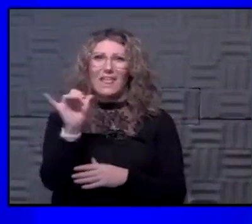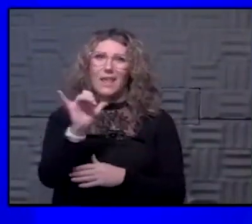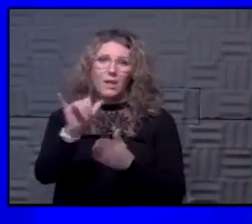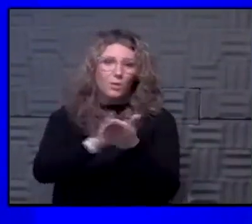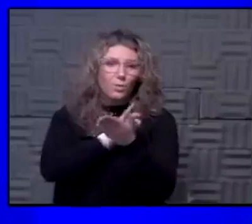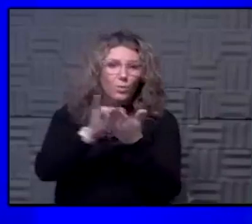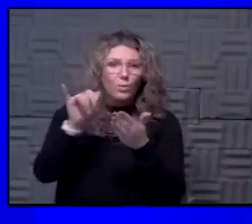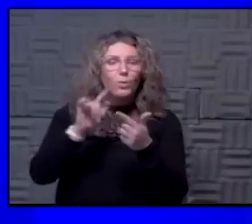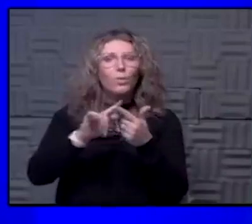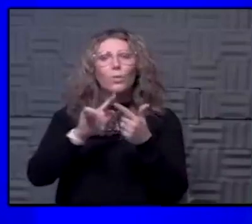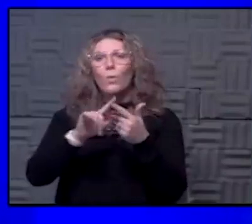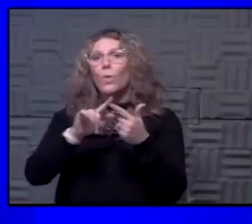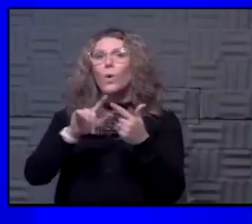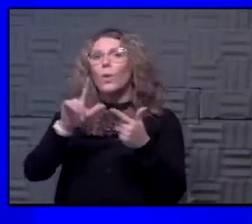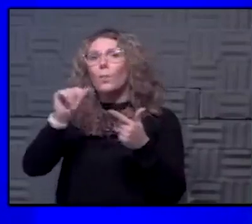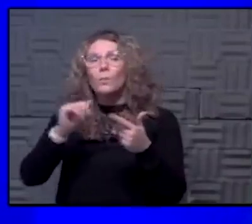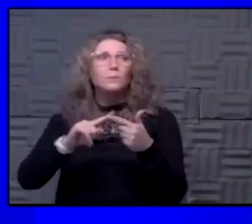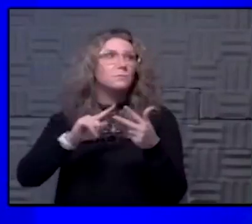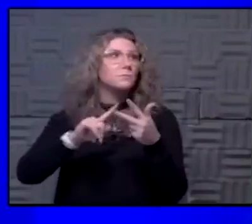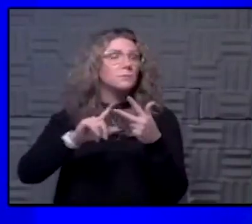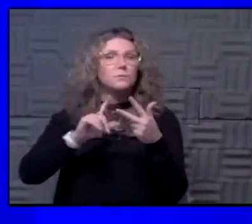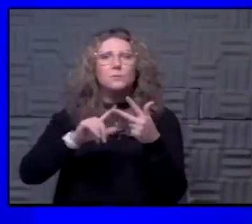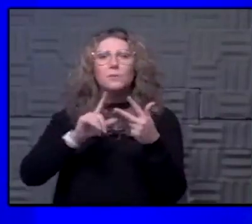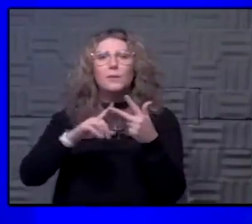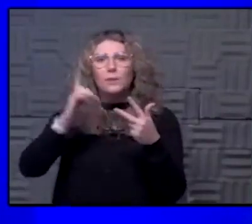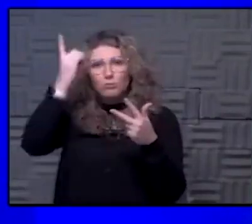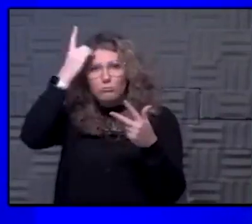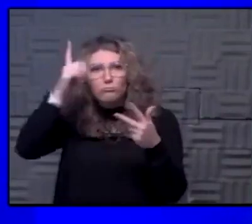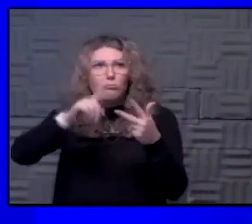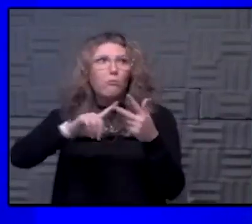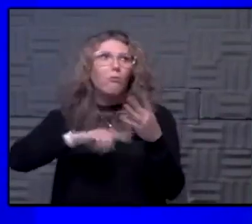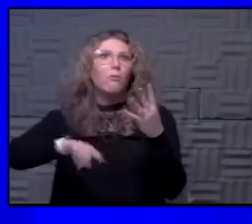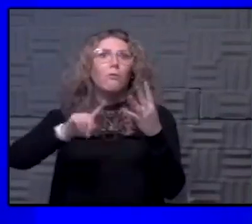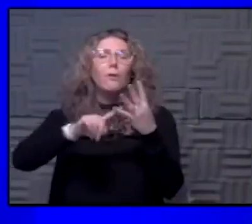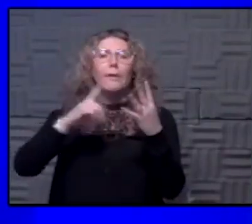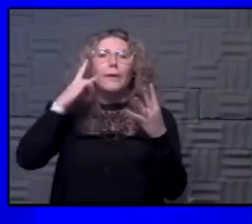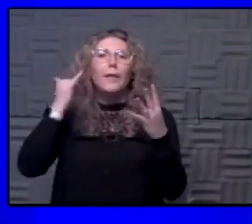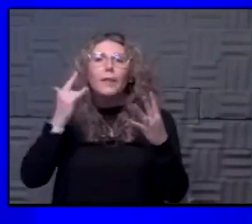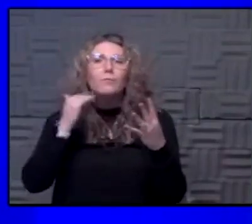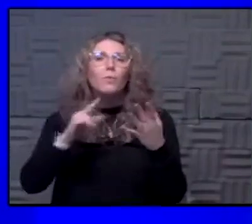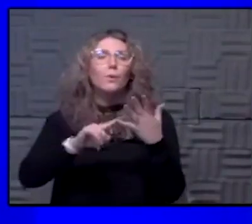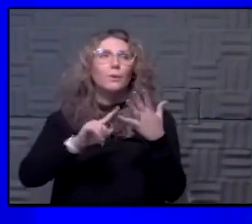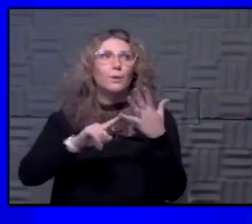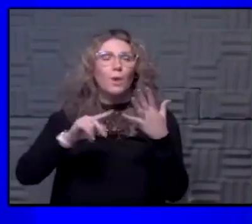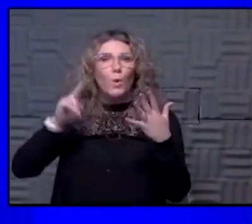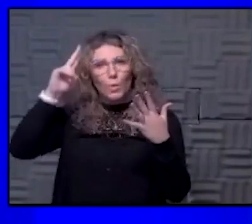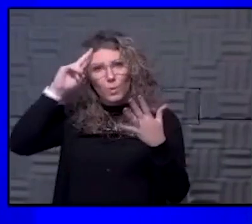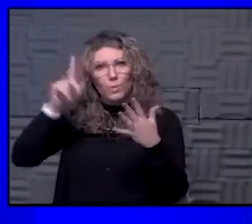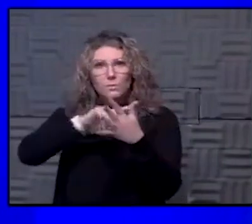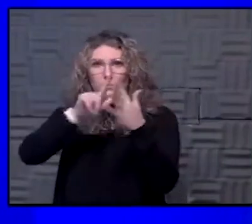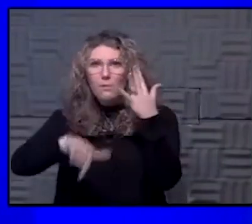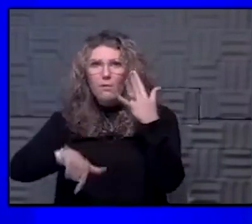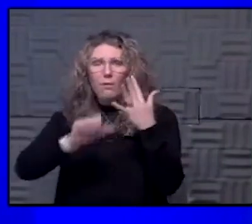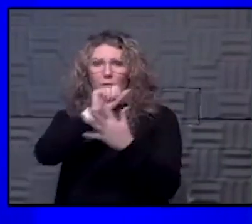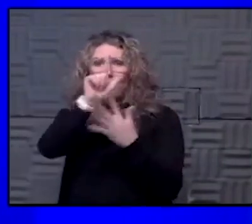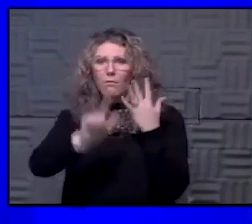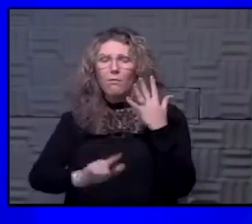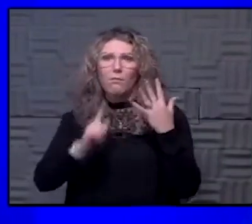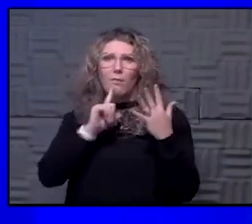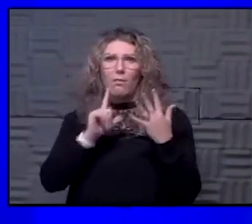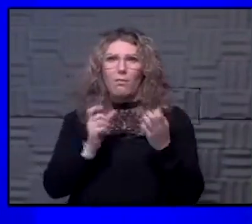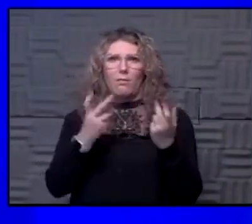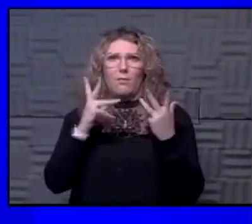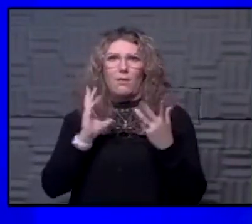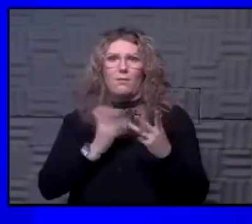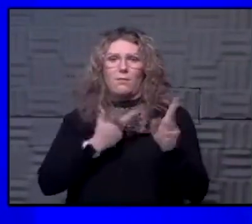York, Louisiana, Detroit, Chicago, California, Houston, because I think a lot of our